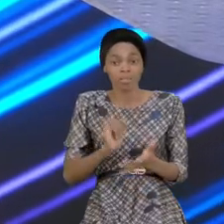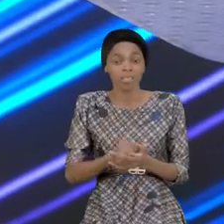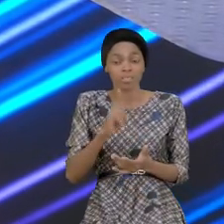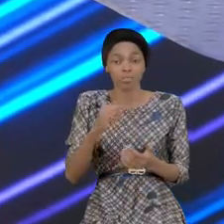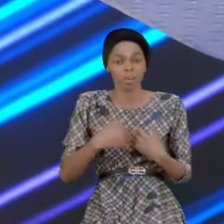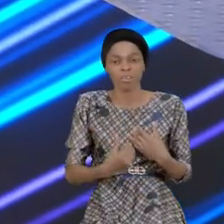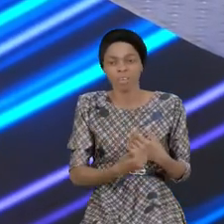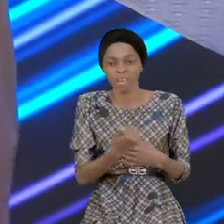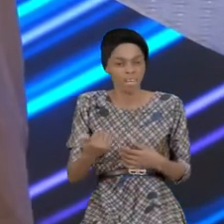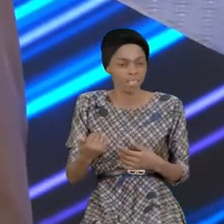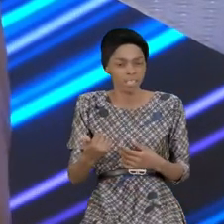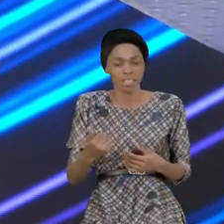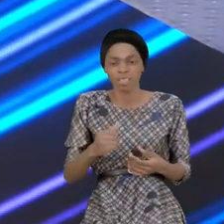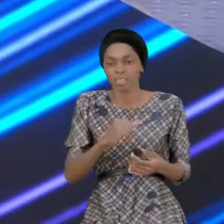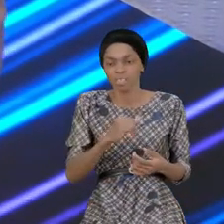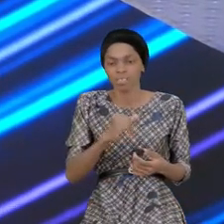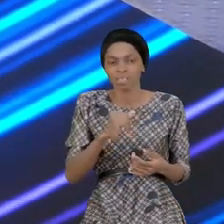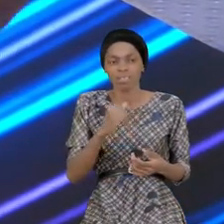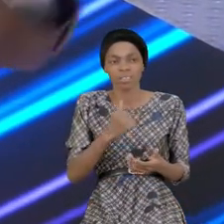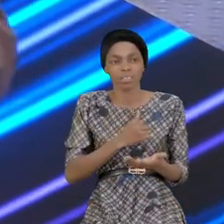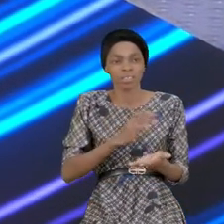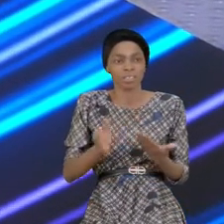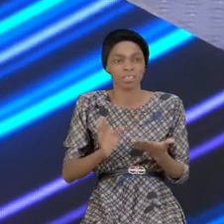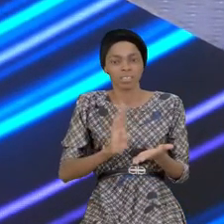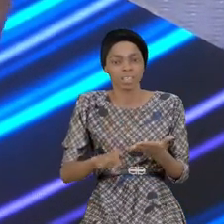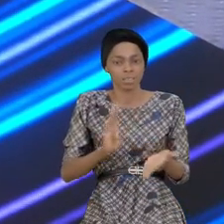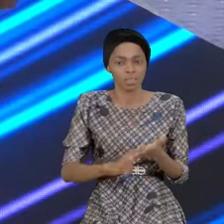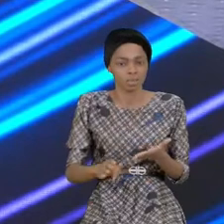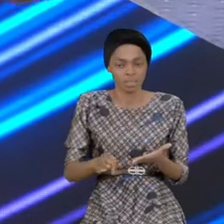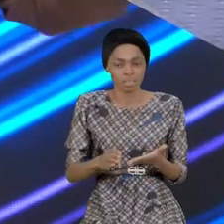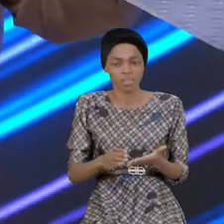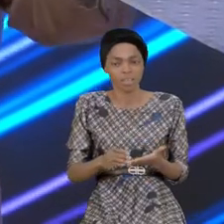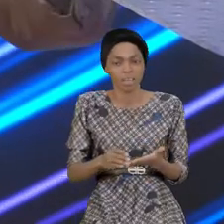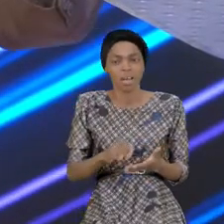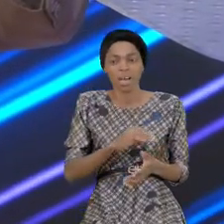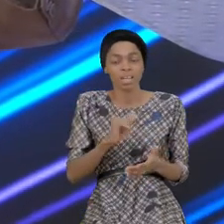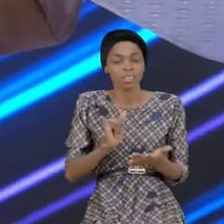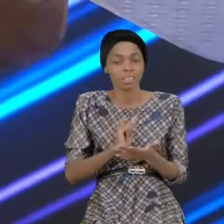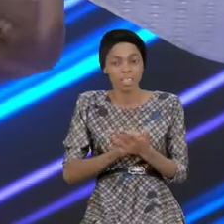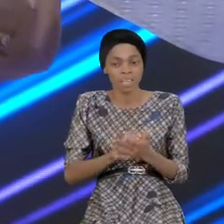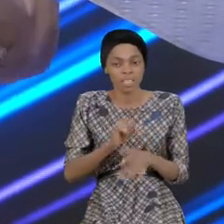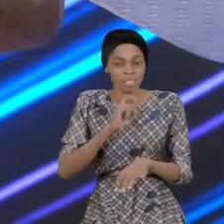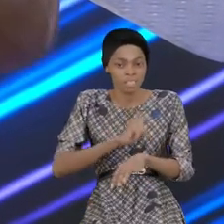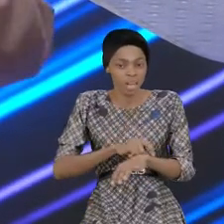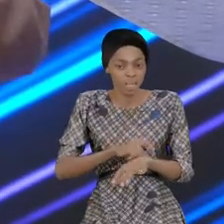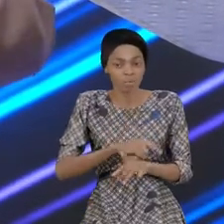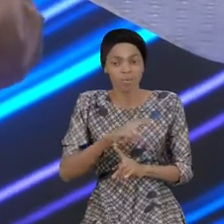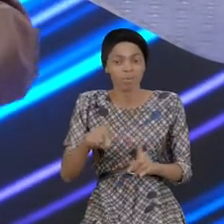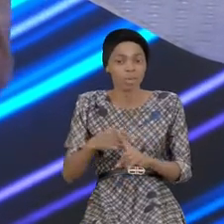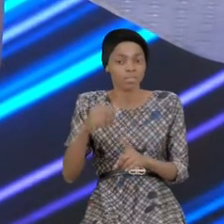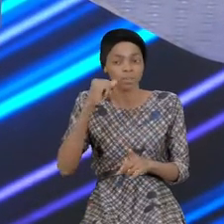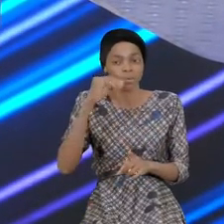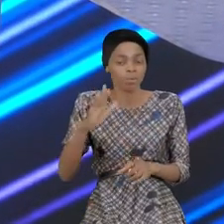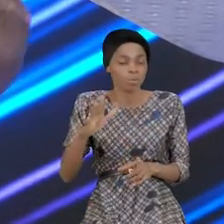things, irrelevant things, unimportant things. And that period when the woman